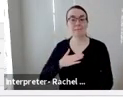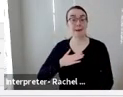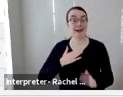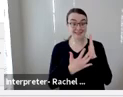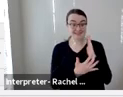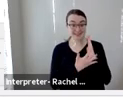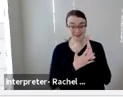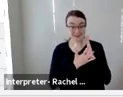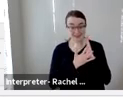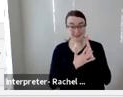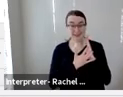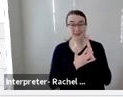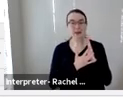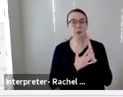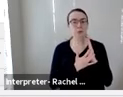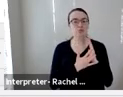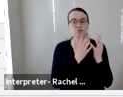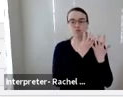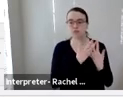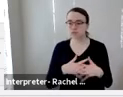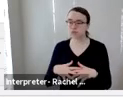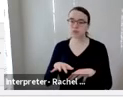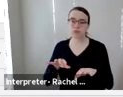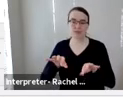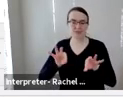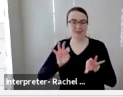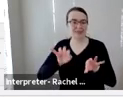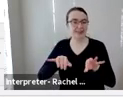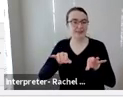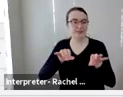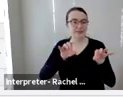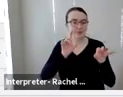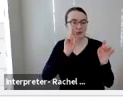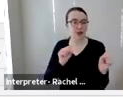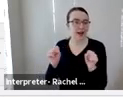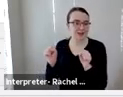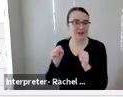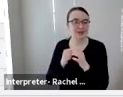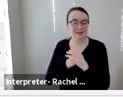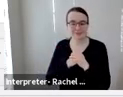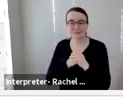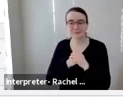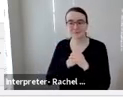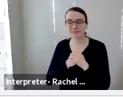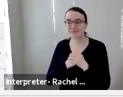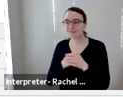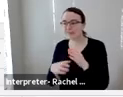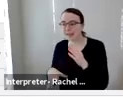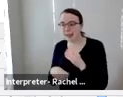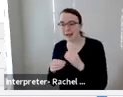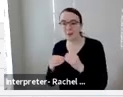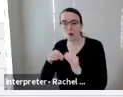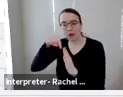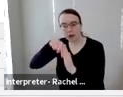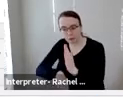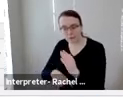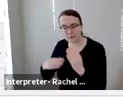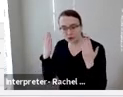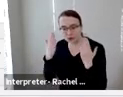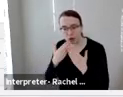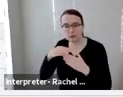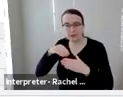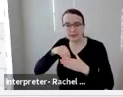technique lends itself well to that strategy. And then we add some darker darks in the